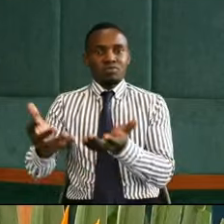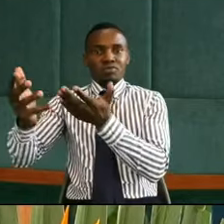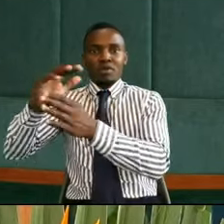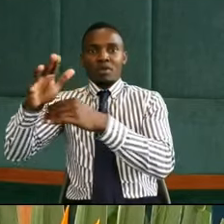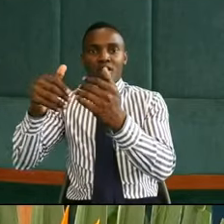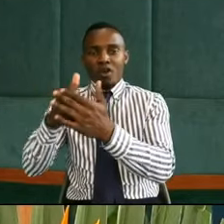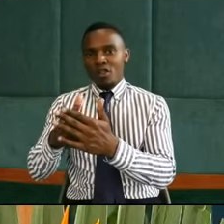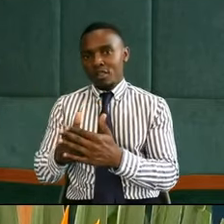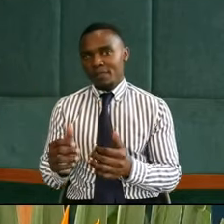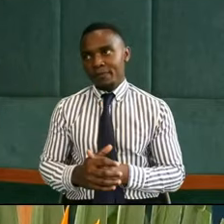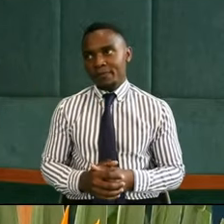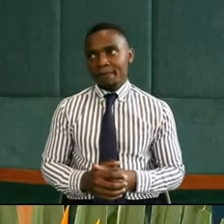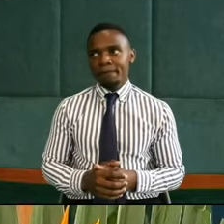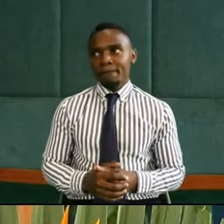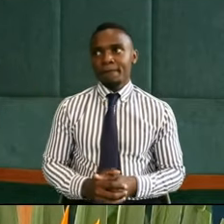unto myself.